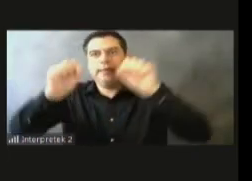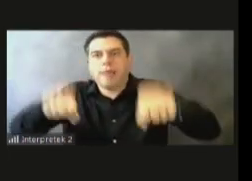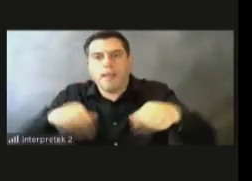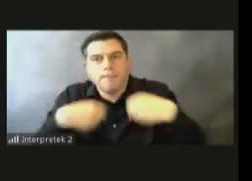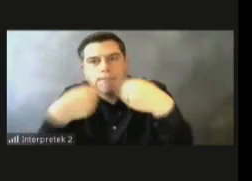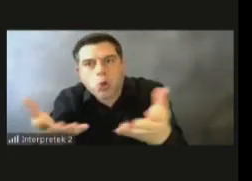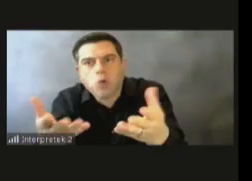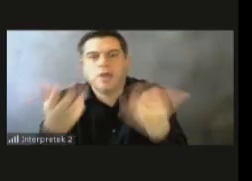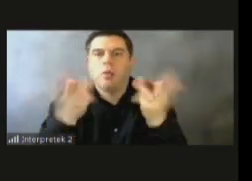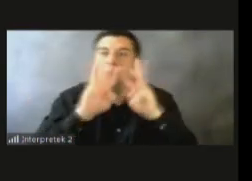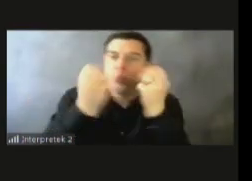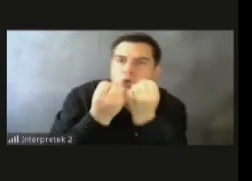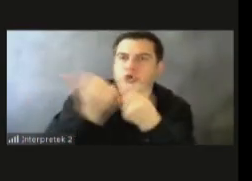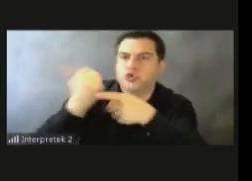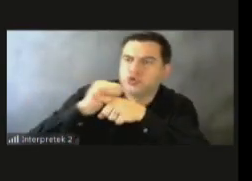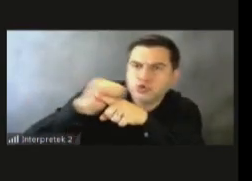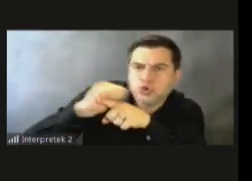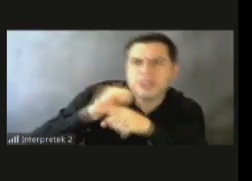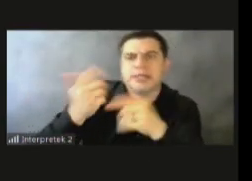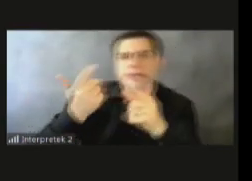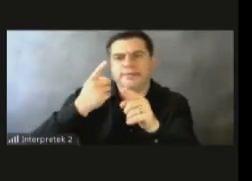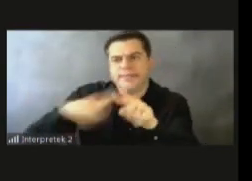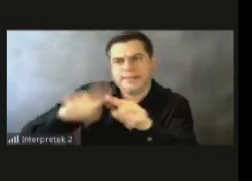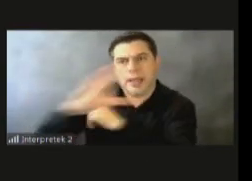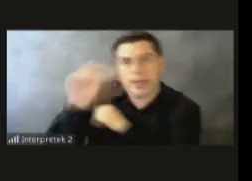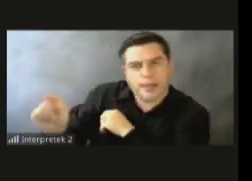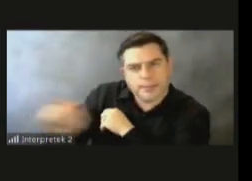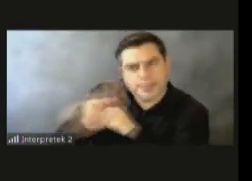can get buy-in, can buy into the city's housing goals.